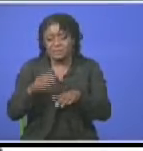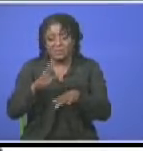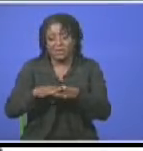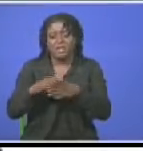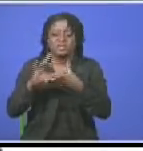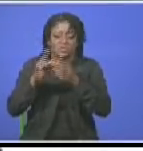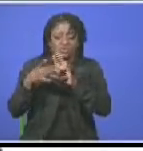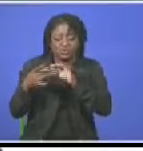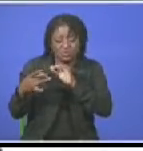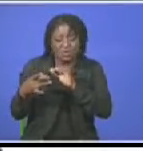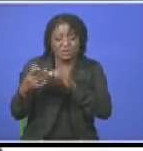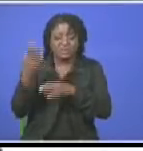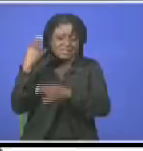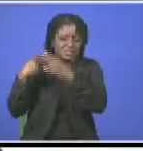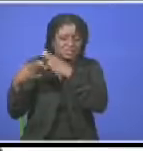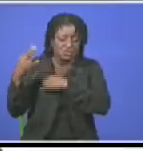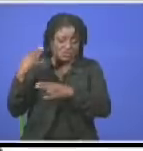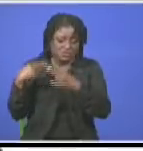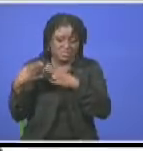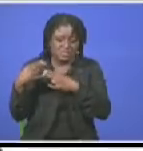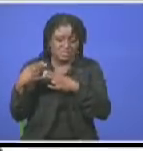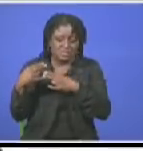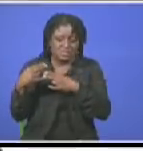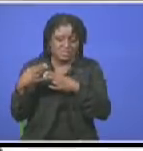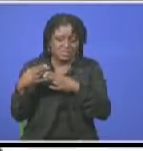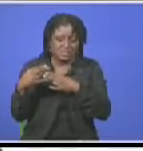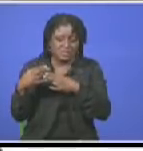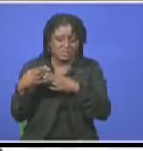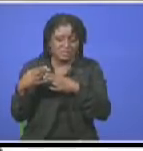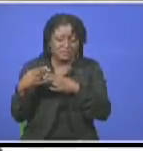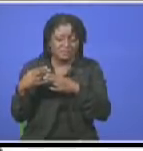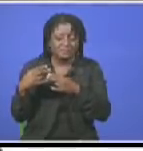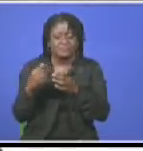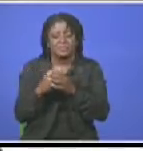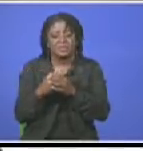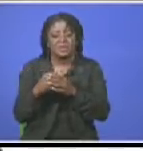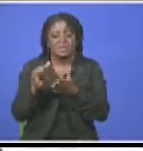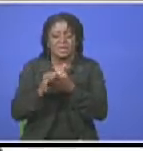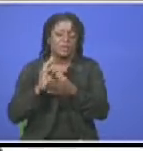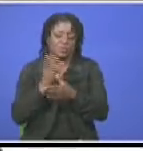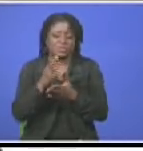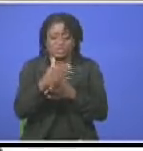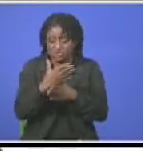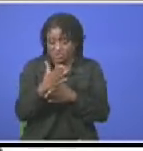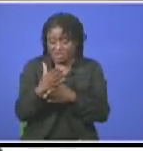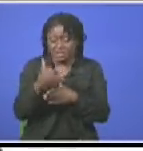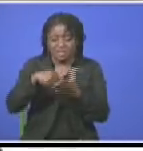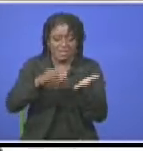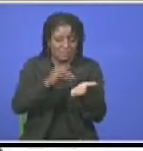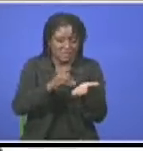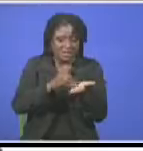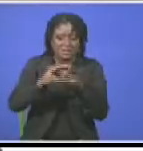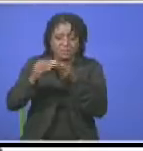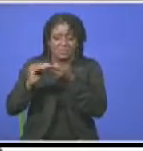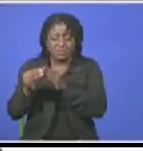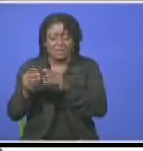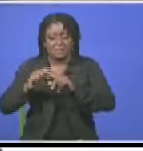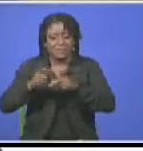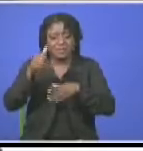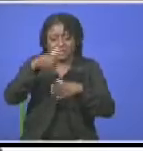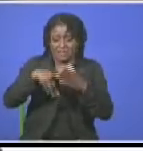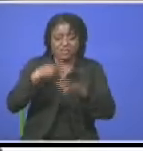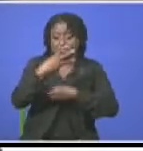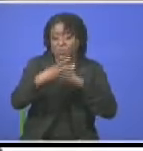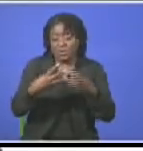anecdotal things that we share in the medical community. But in the world,